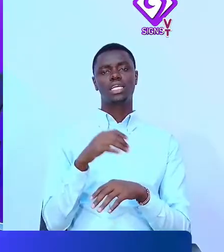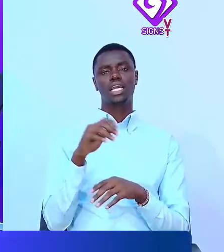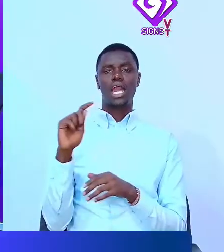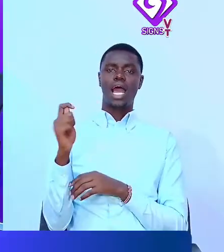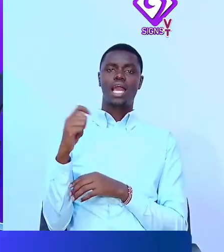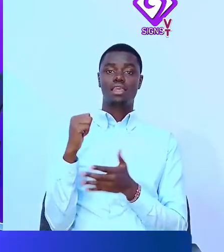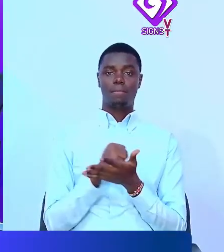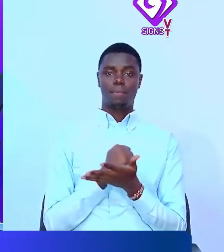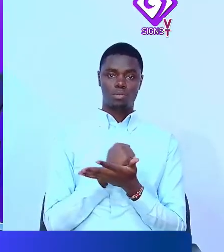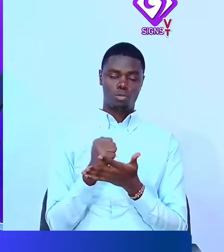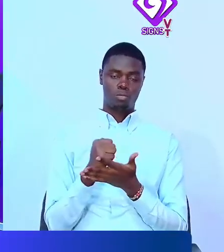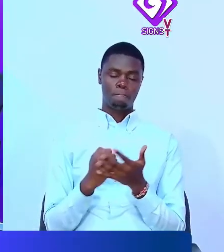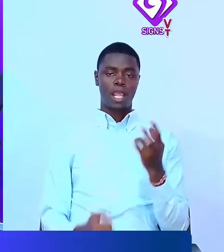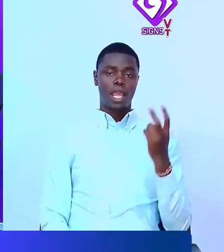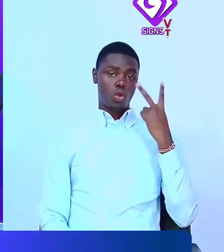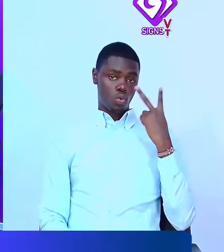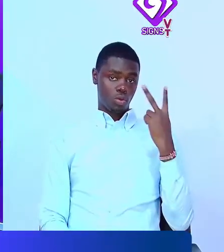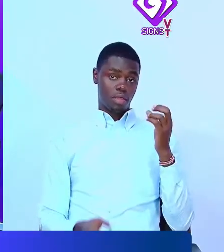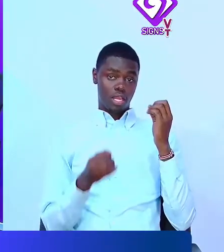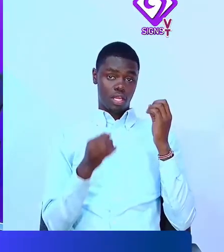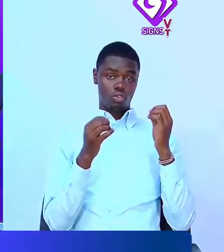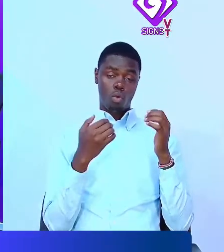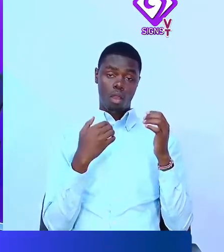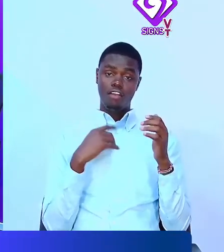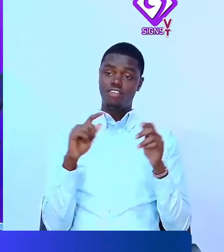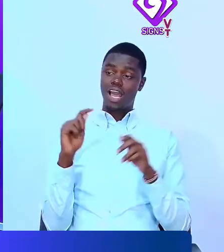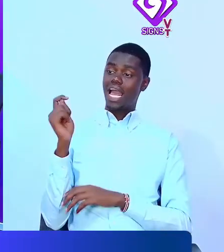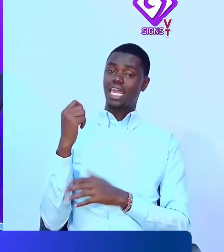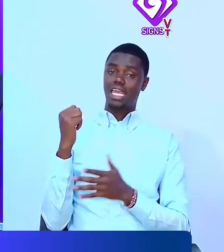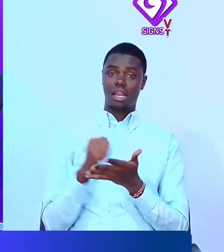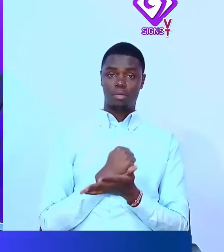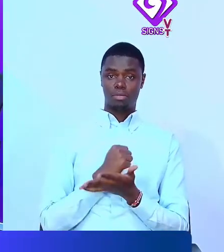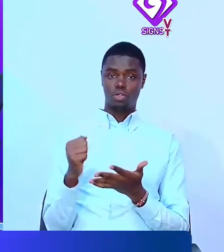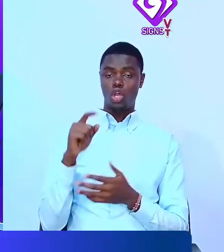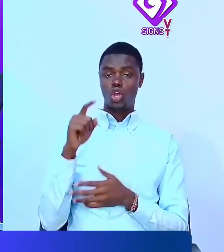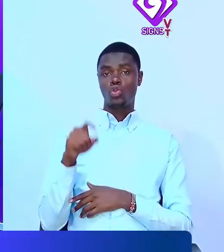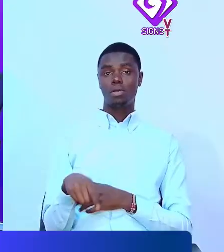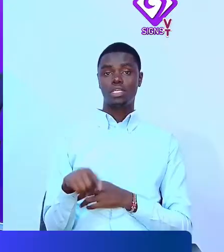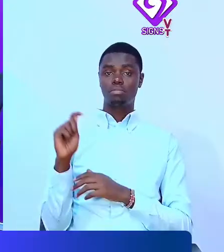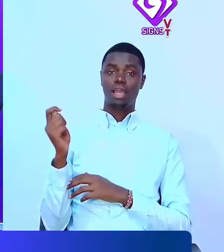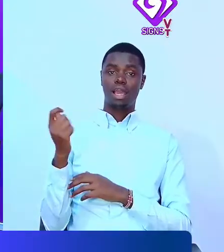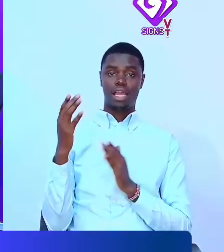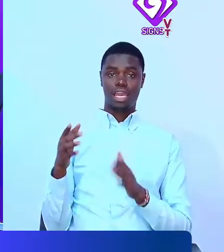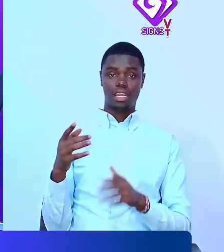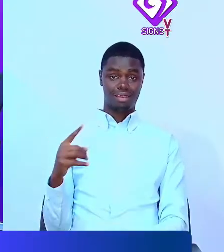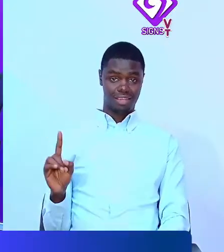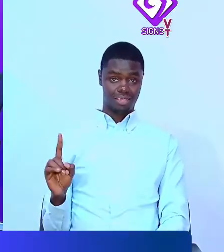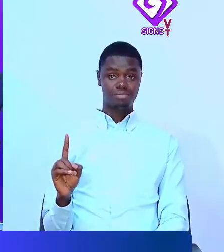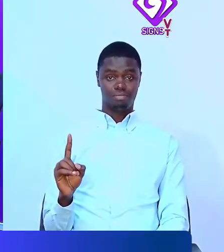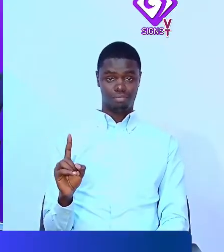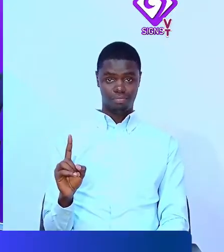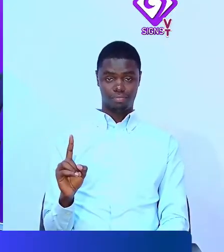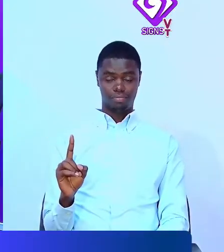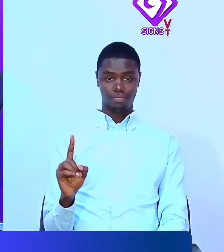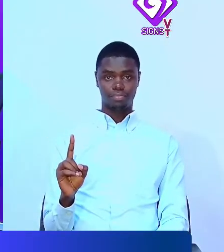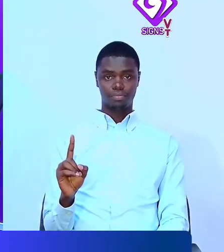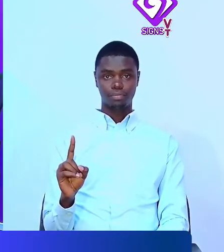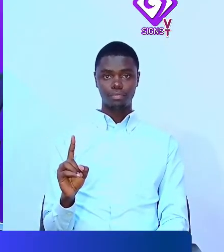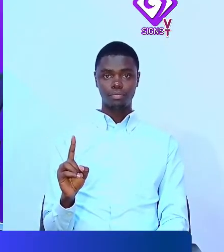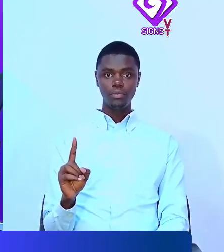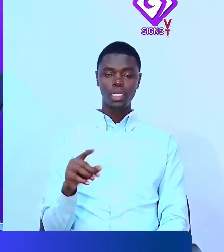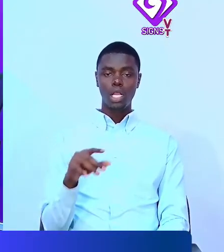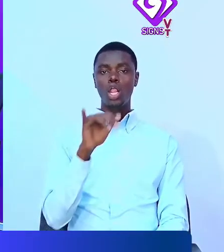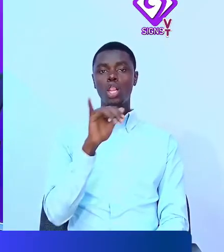here. Once you have to have a Kenyan passport, you must be a Kenyan, right? Absolutely. So